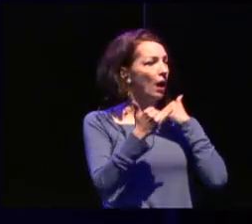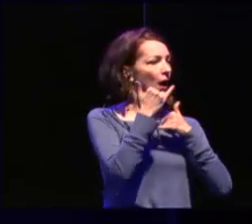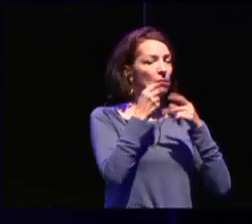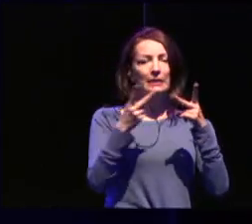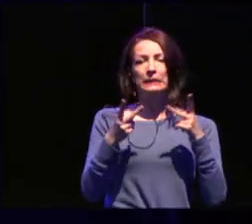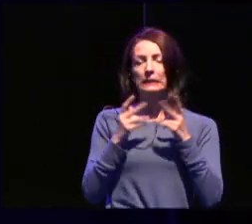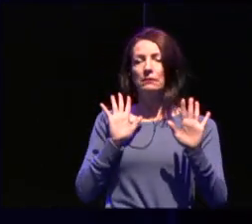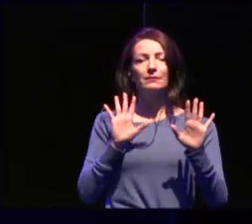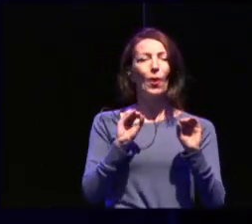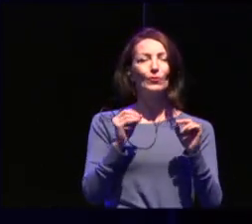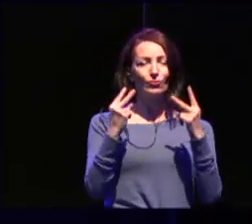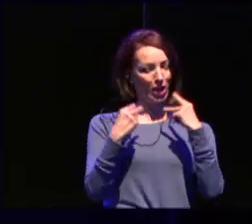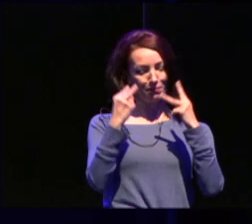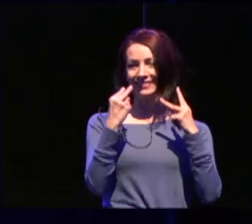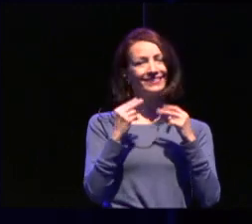without judgment